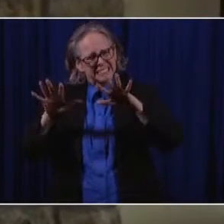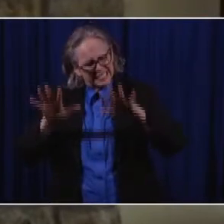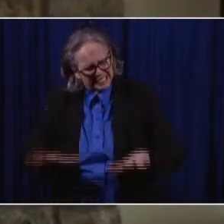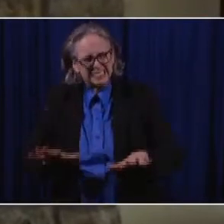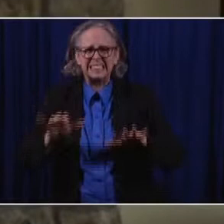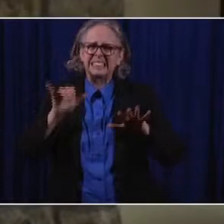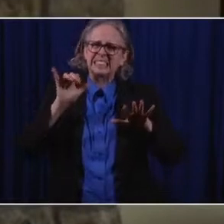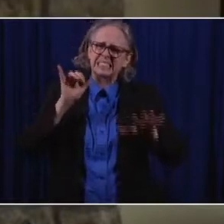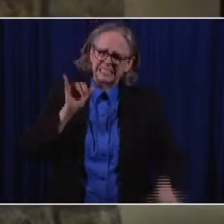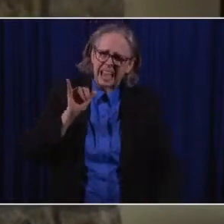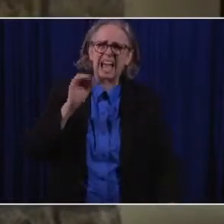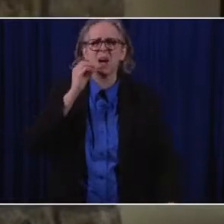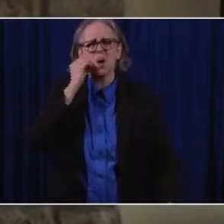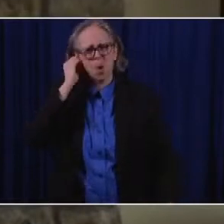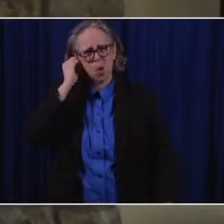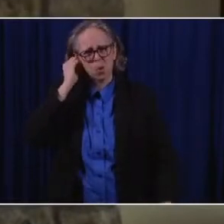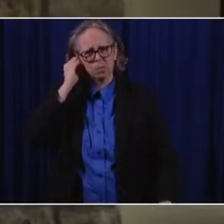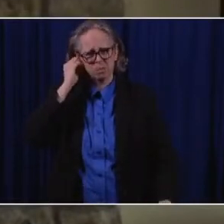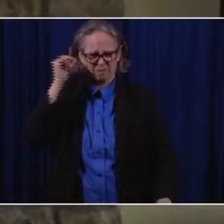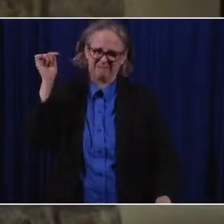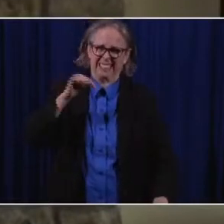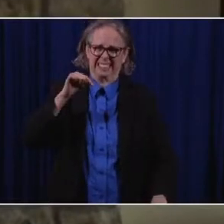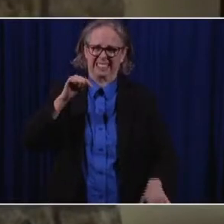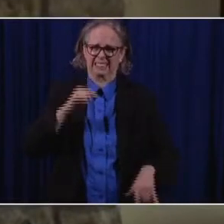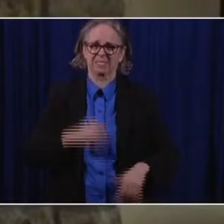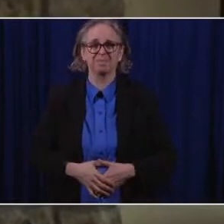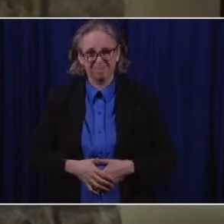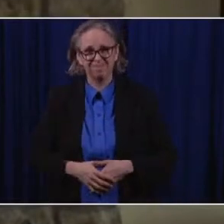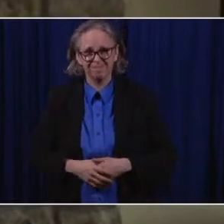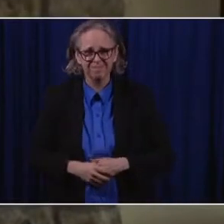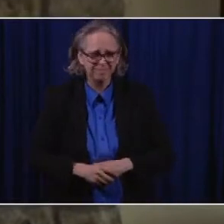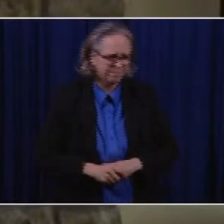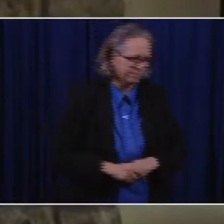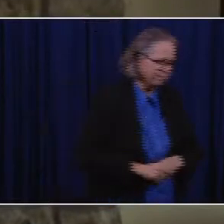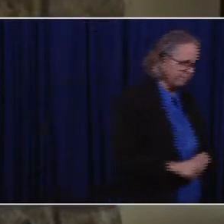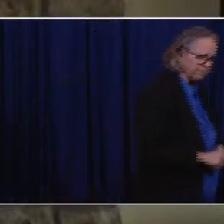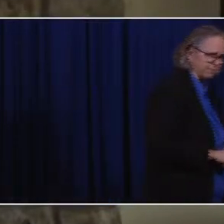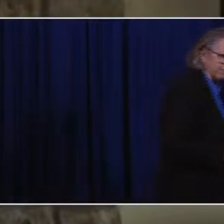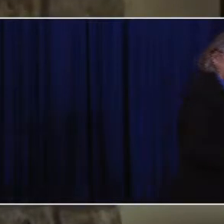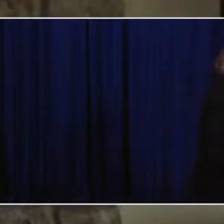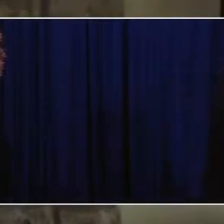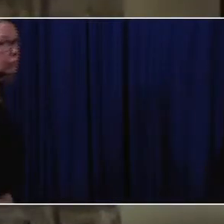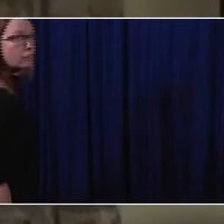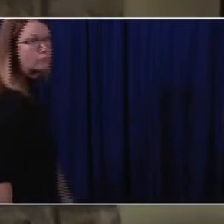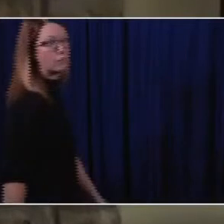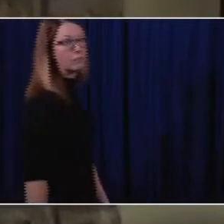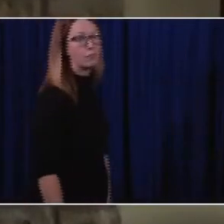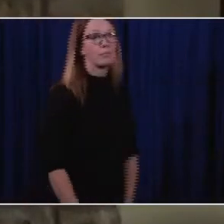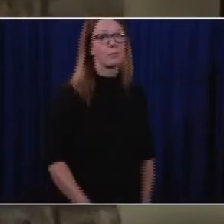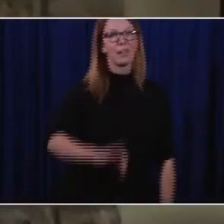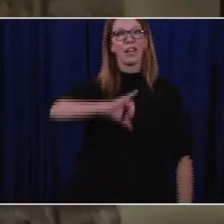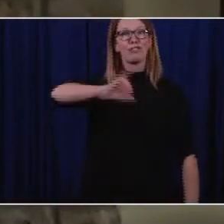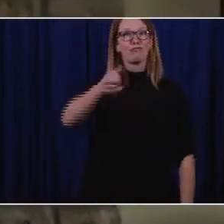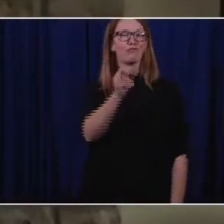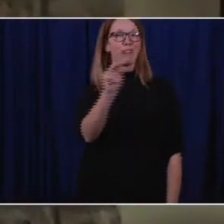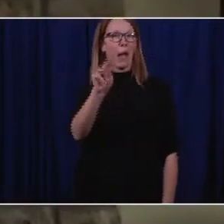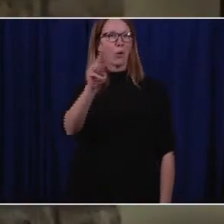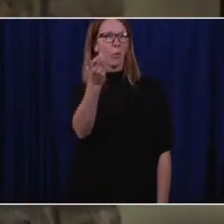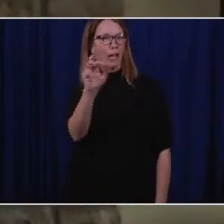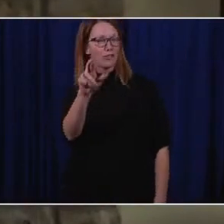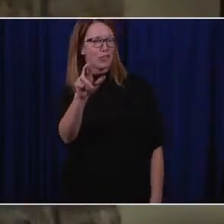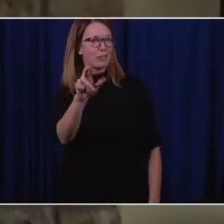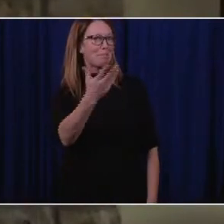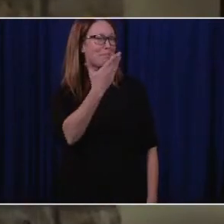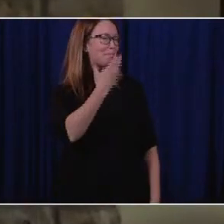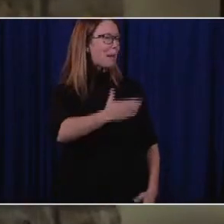Next question is from Jack Windsor at WMFD in Mansfield. Hi, Jack. Governor. Hi, happy Thanksgiving to you and your